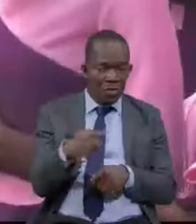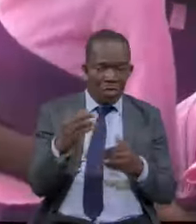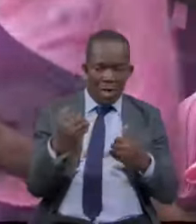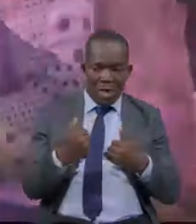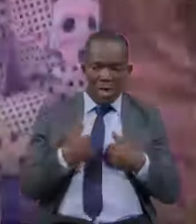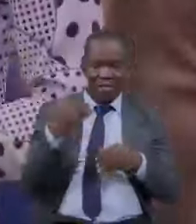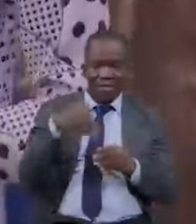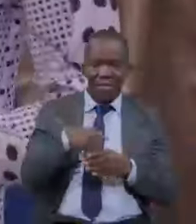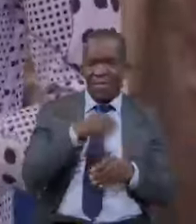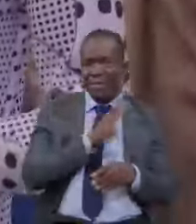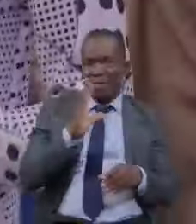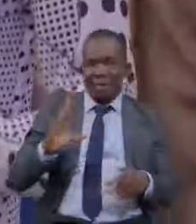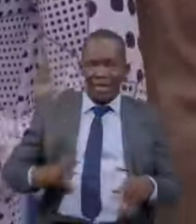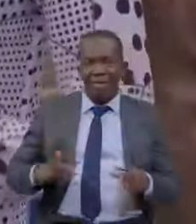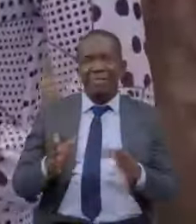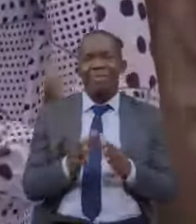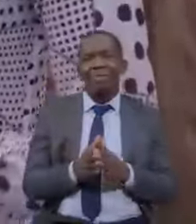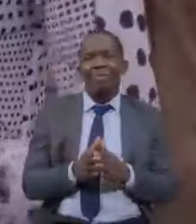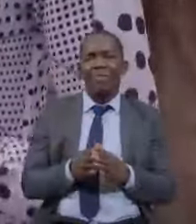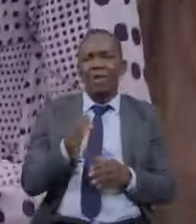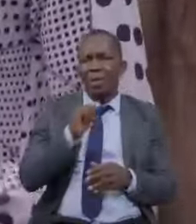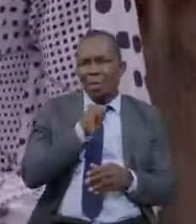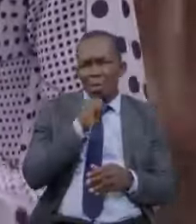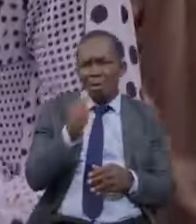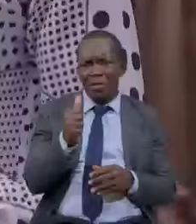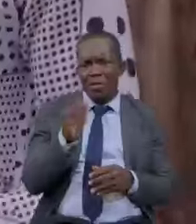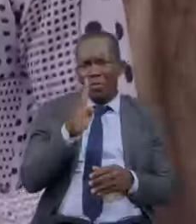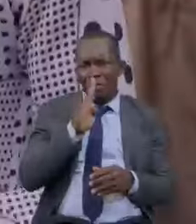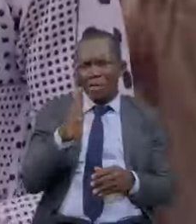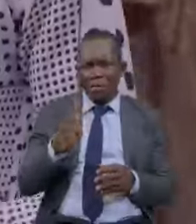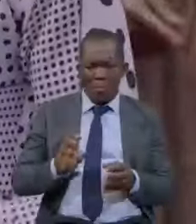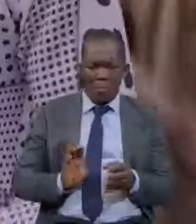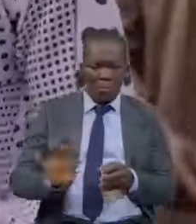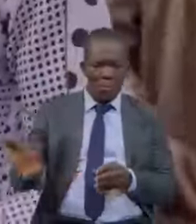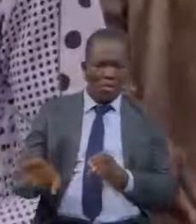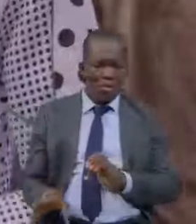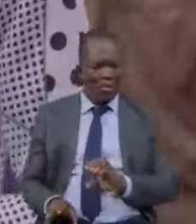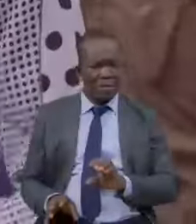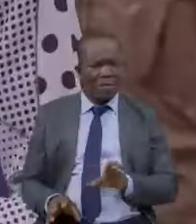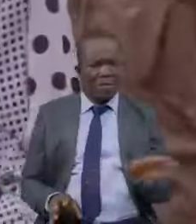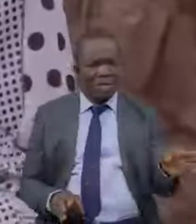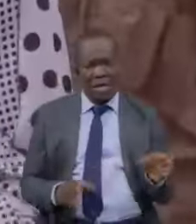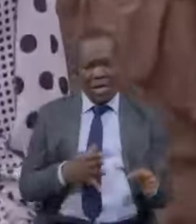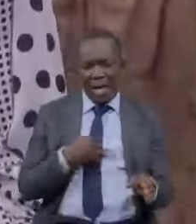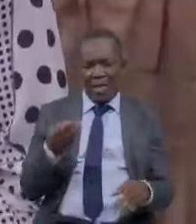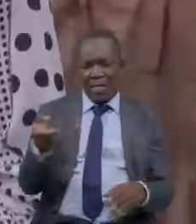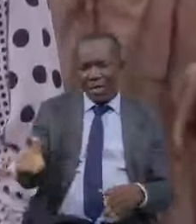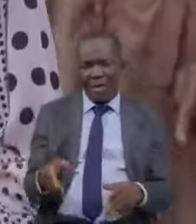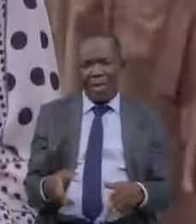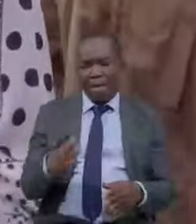Not dribbled here and there by situations and